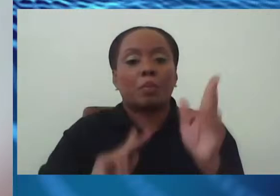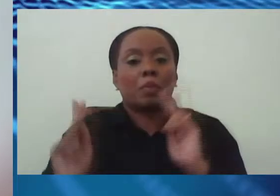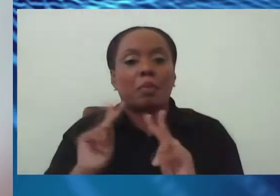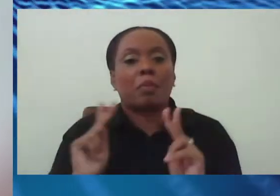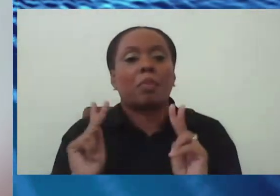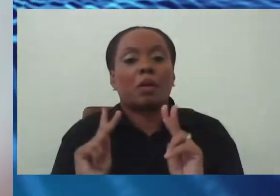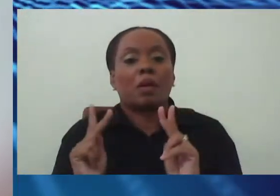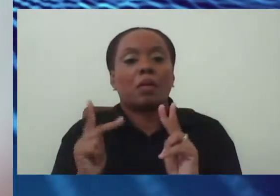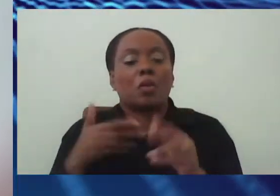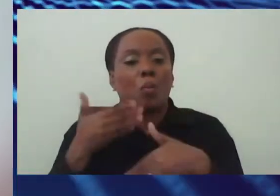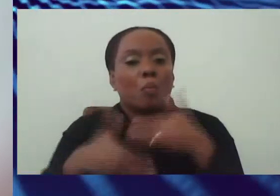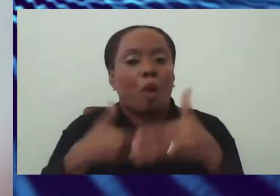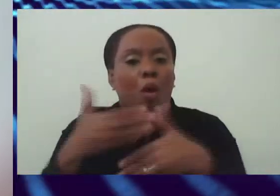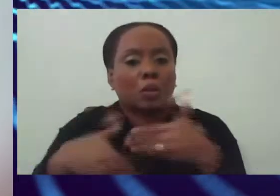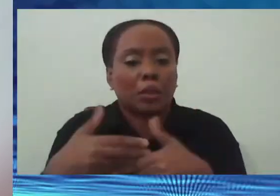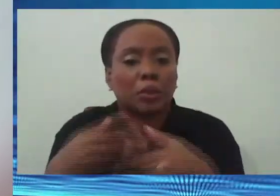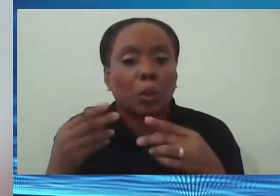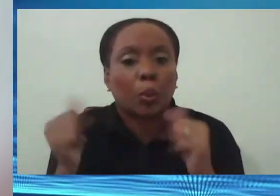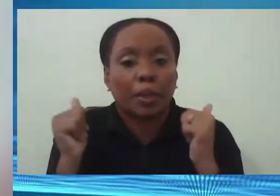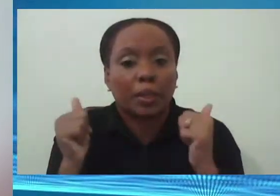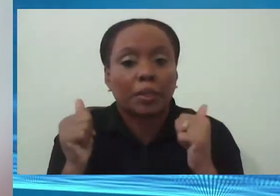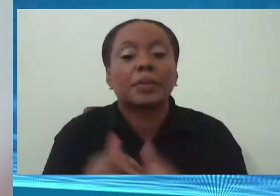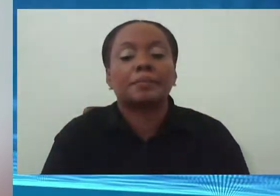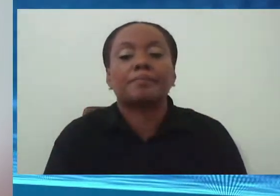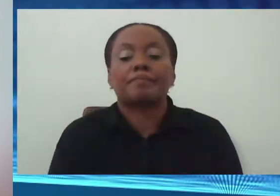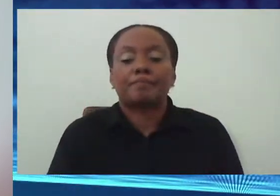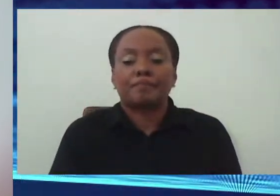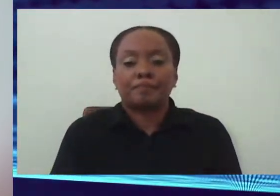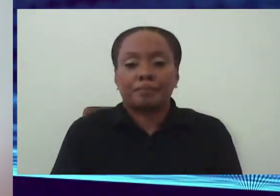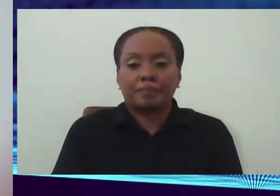So the other thing is